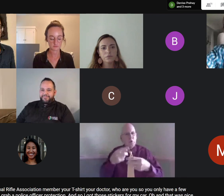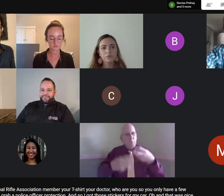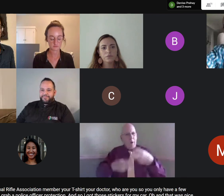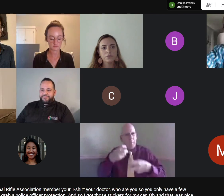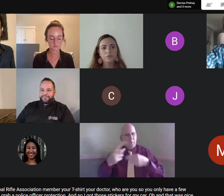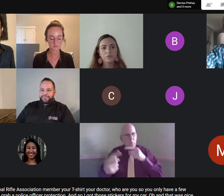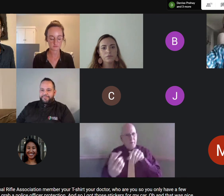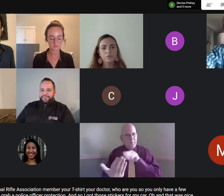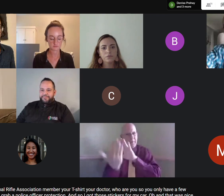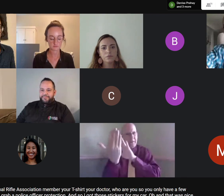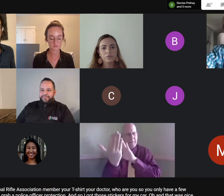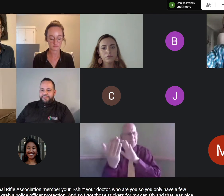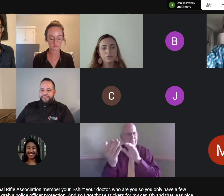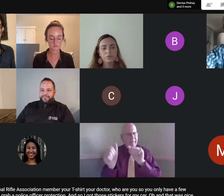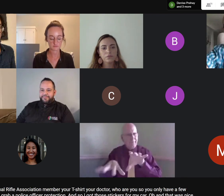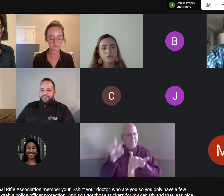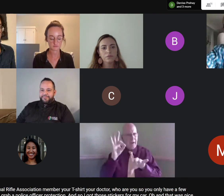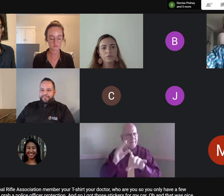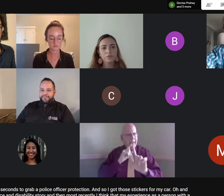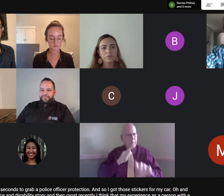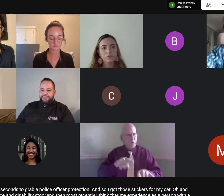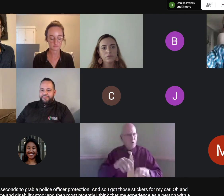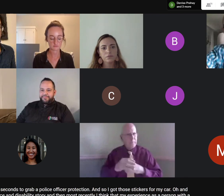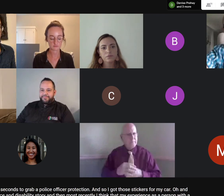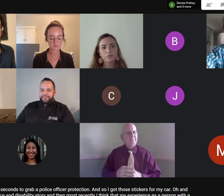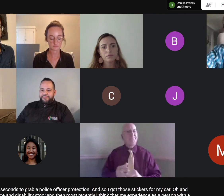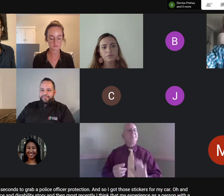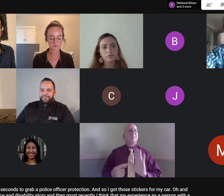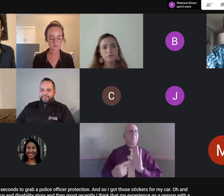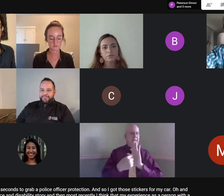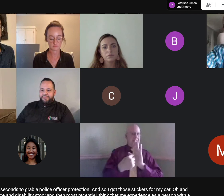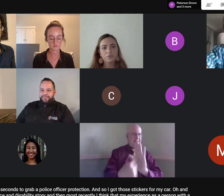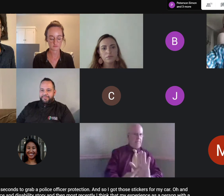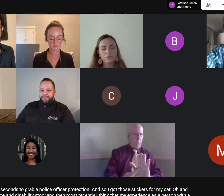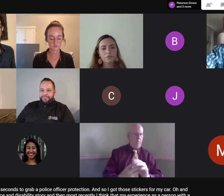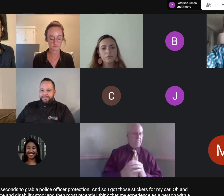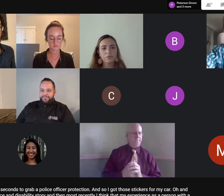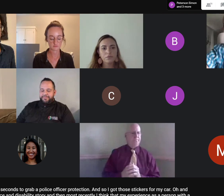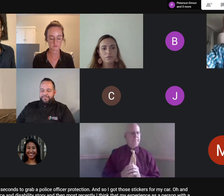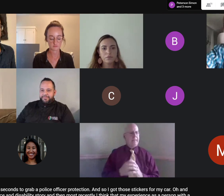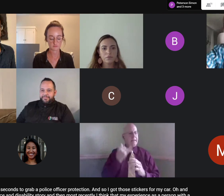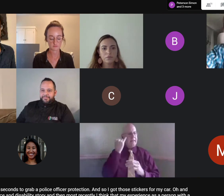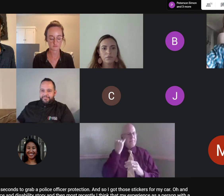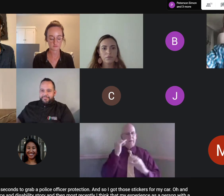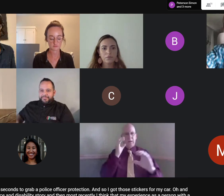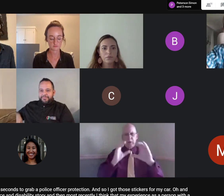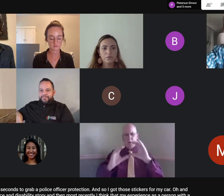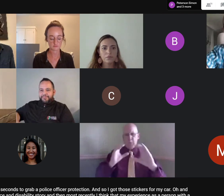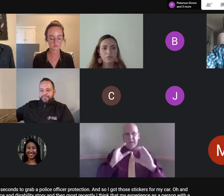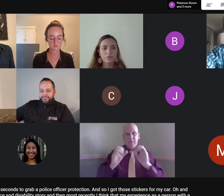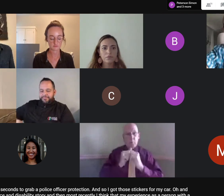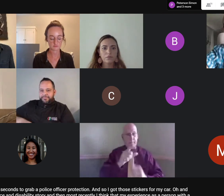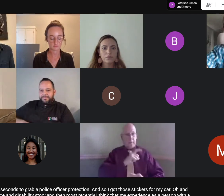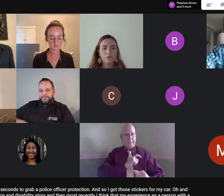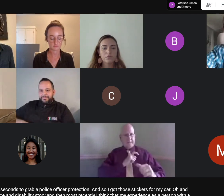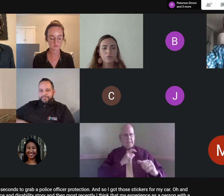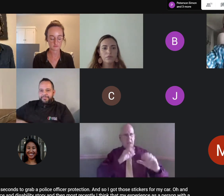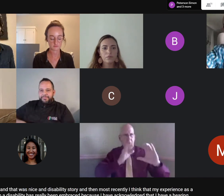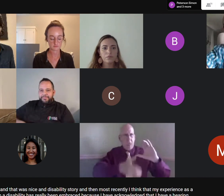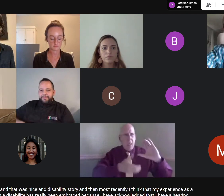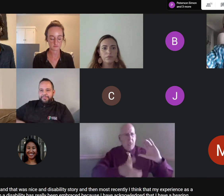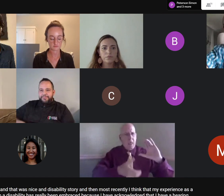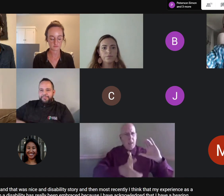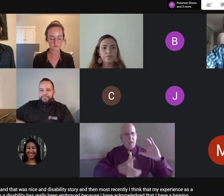So, for example, when you realize that you have trouble communicating with a police officer when you are pulled